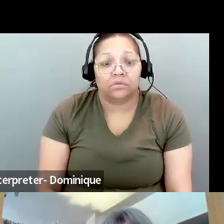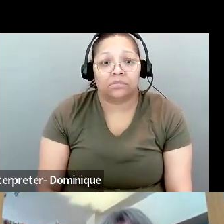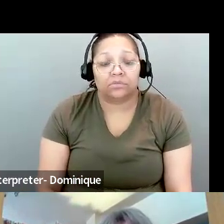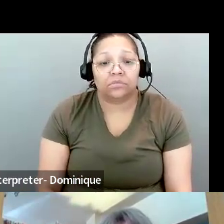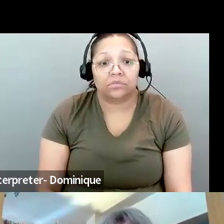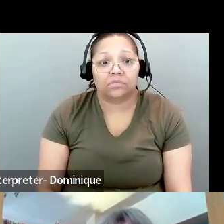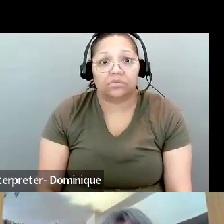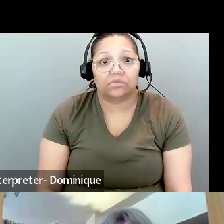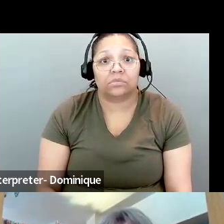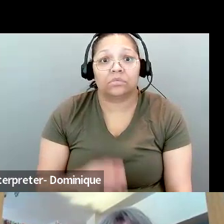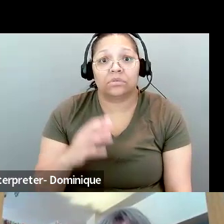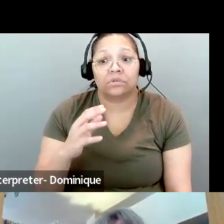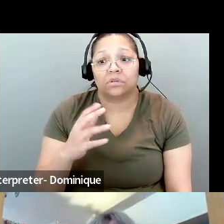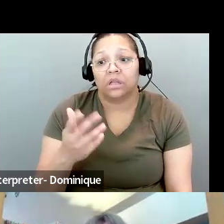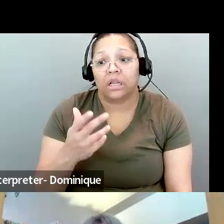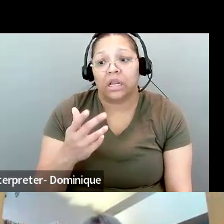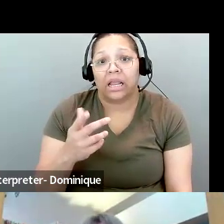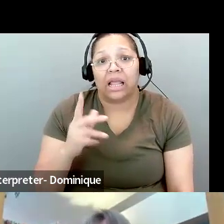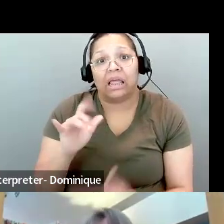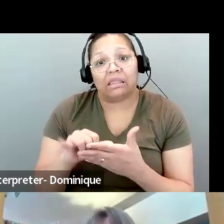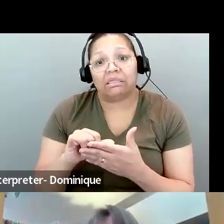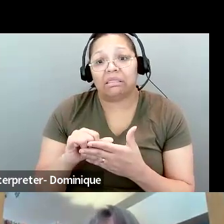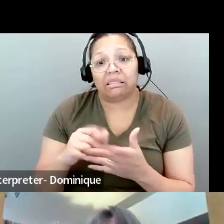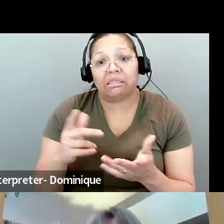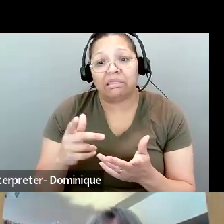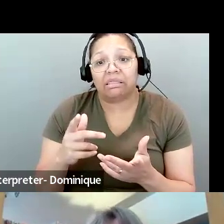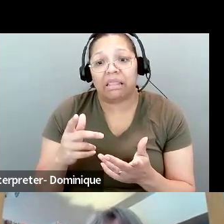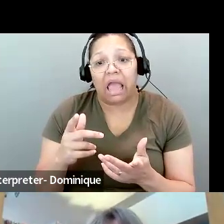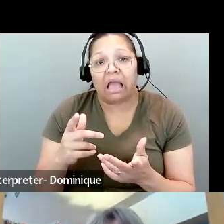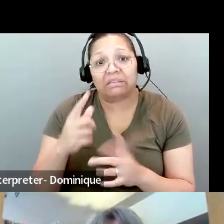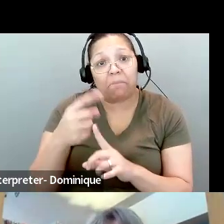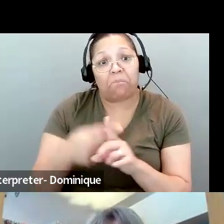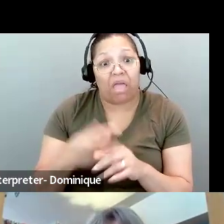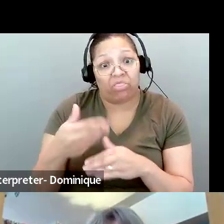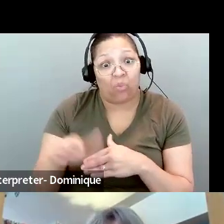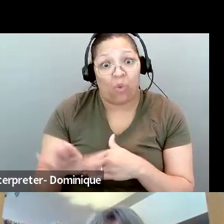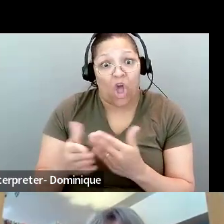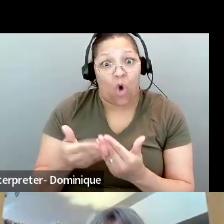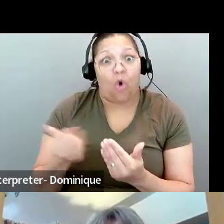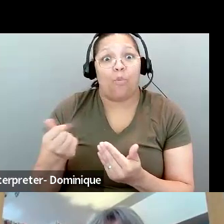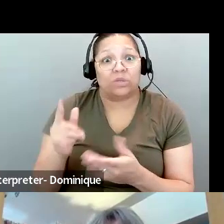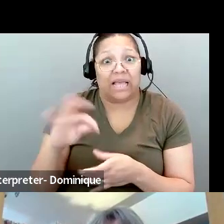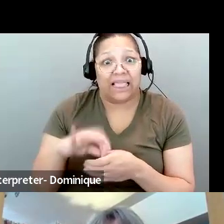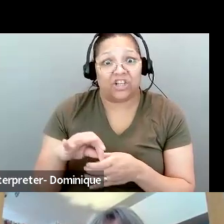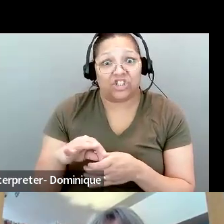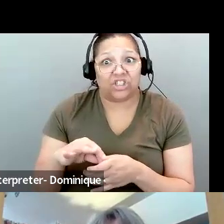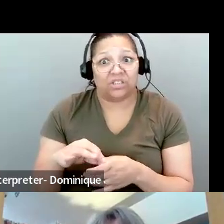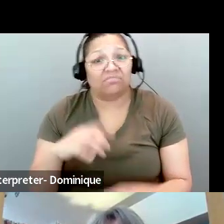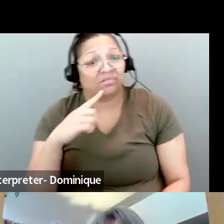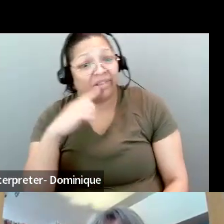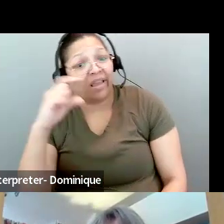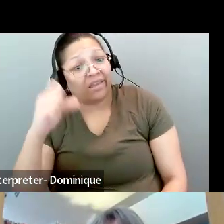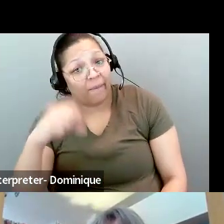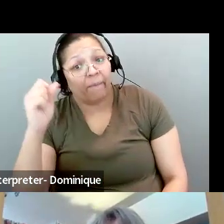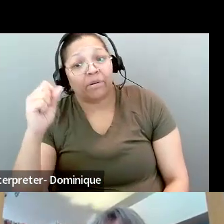And it is what, a month away now, almost, the election. Yep. It is the